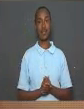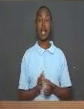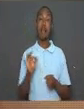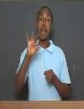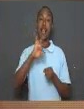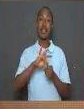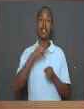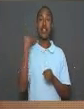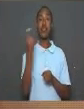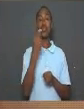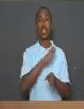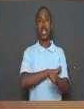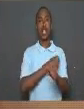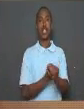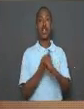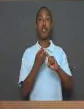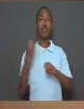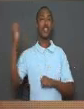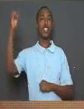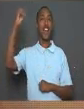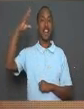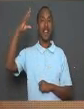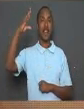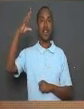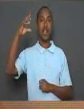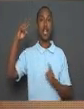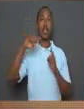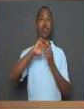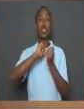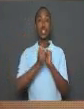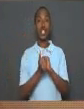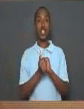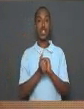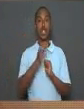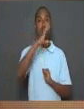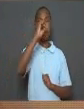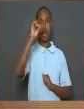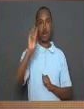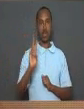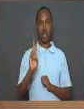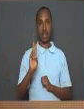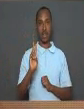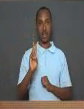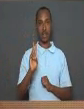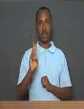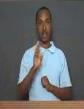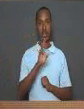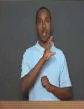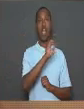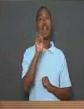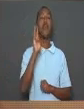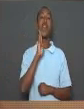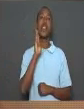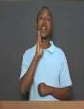Plants use energy from the sun to change carbon dioxide and